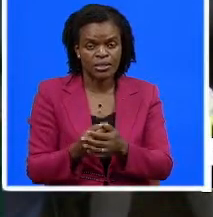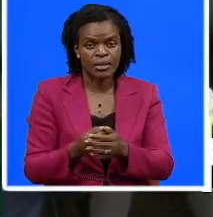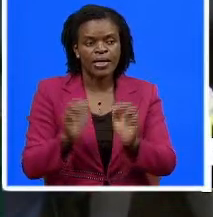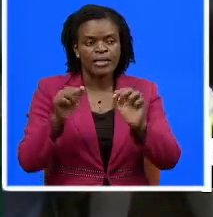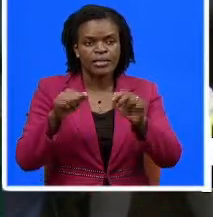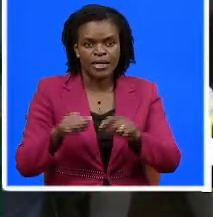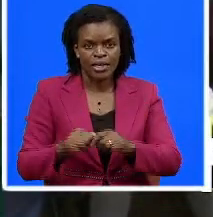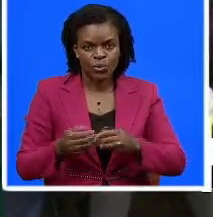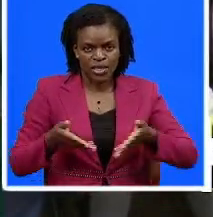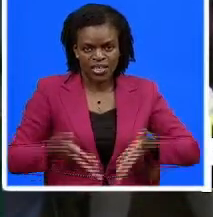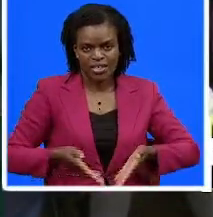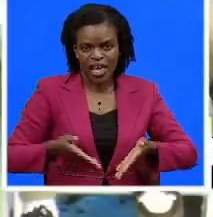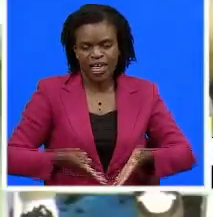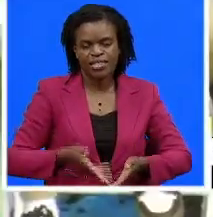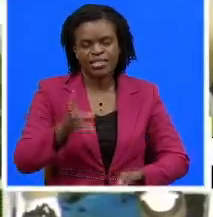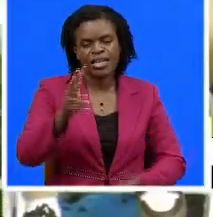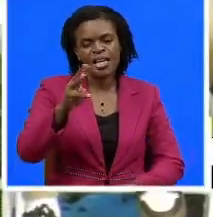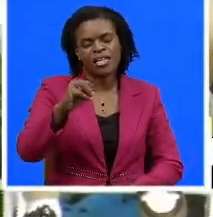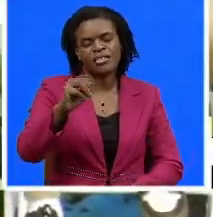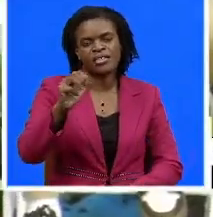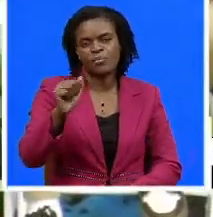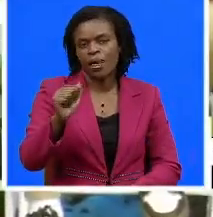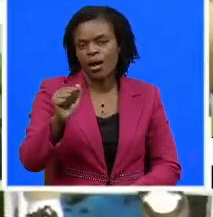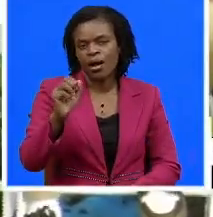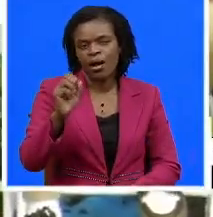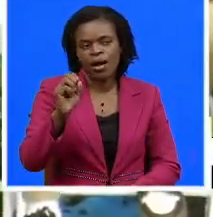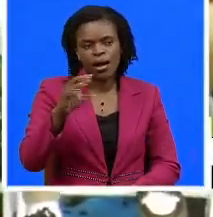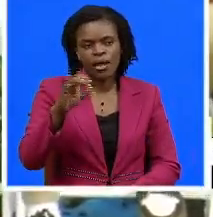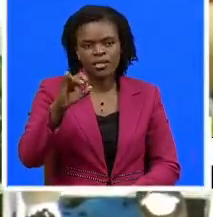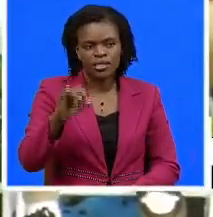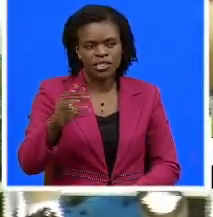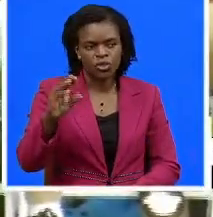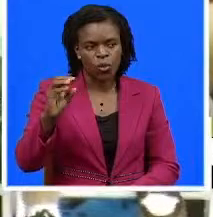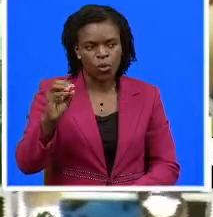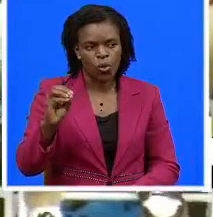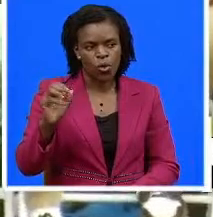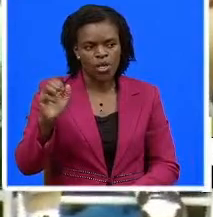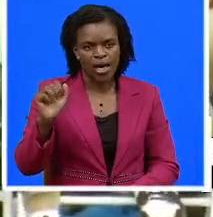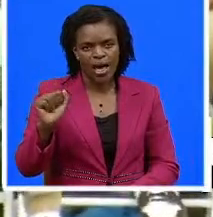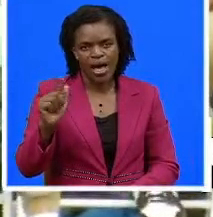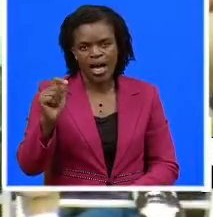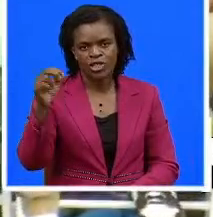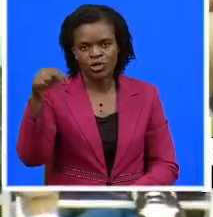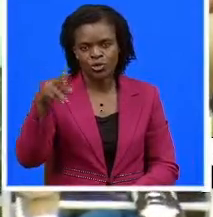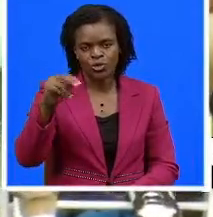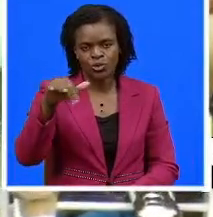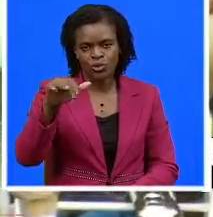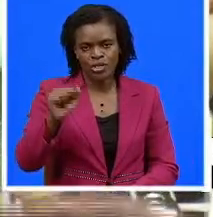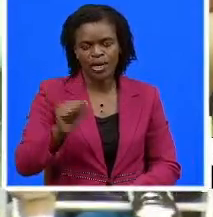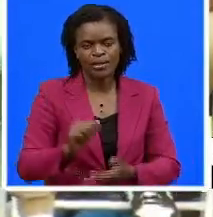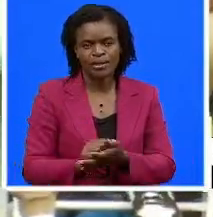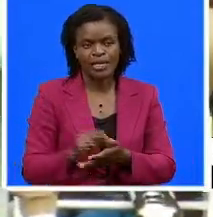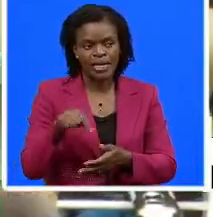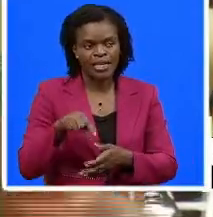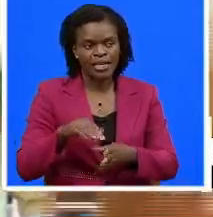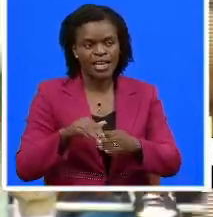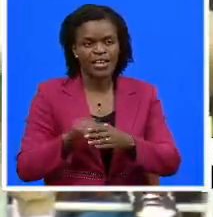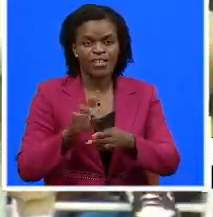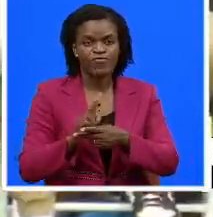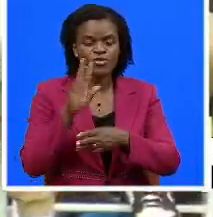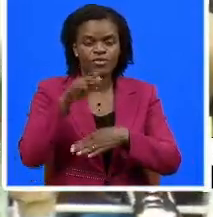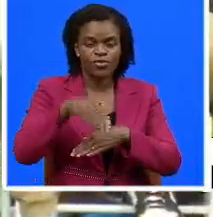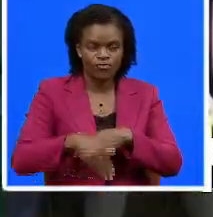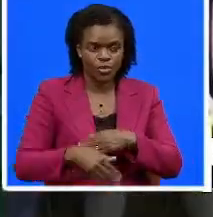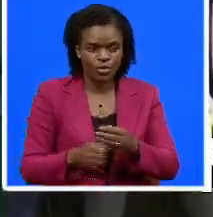oya tunya esikolo se Baobab alapo umongameli welizo Komande Emerson Mnangagwa akangelo khona ukuthi akhokhele